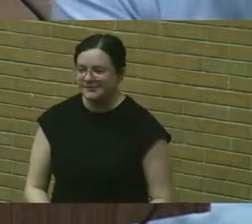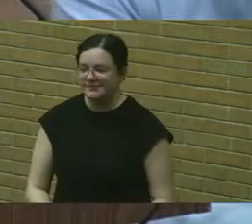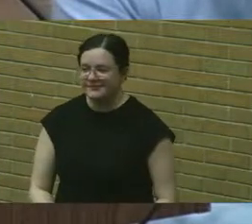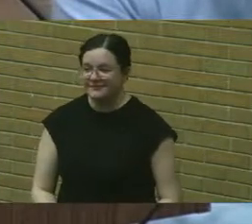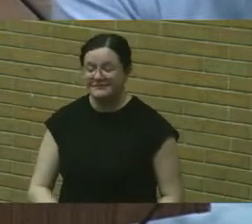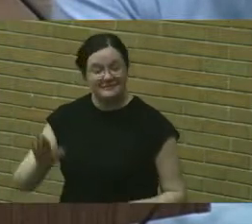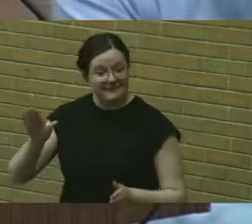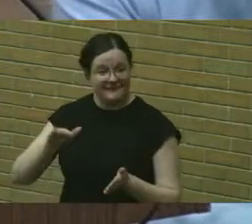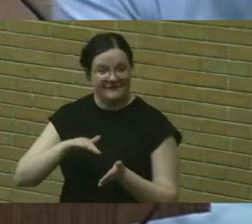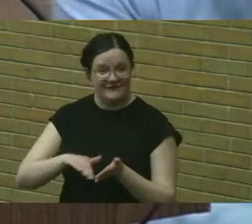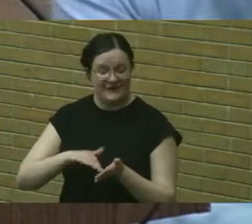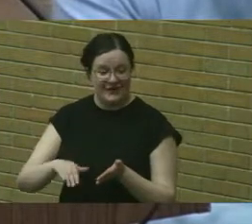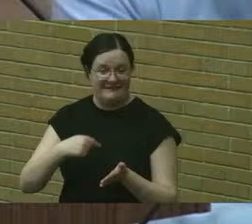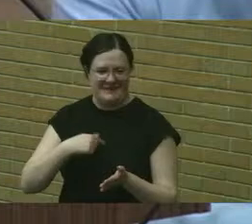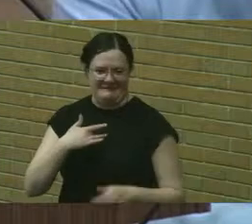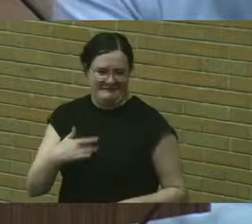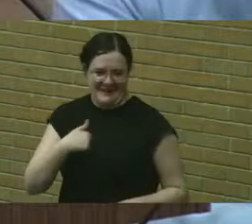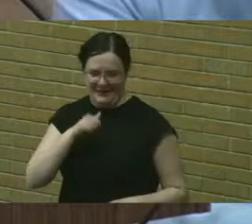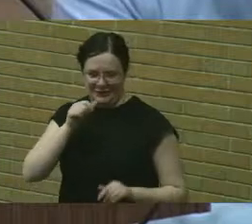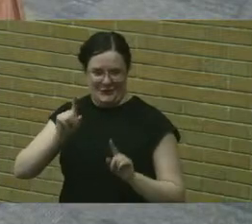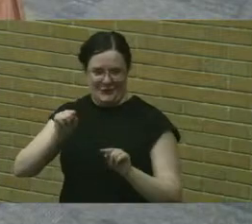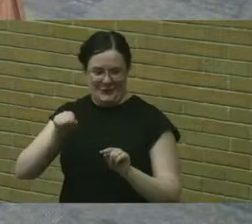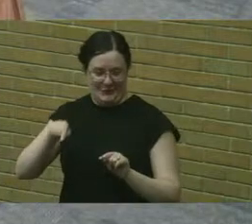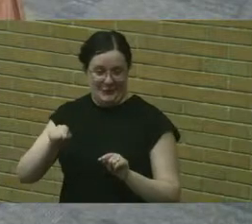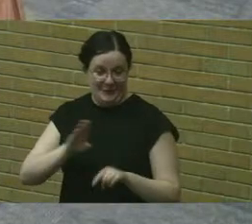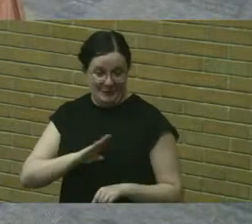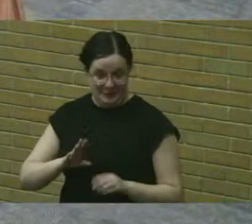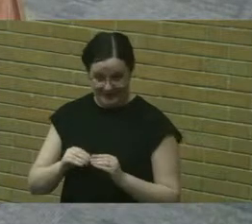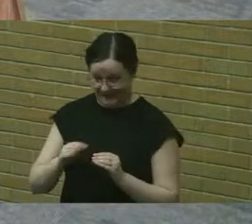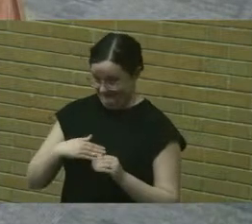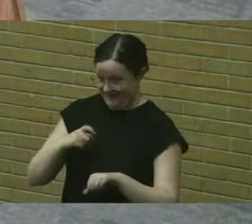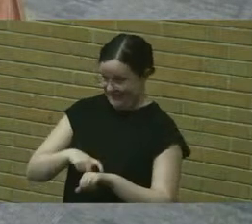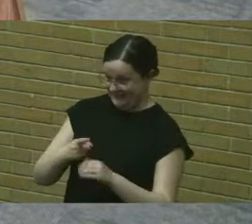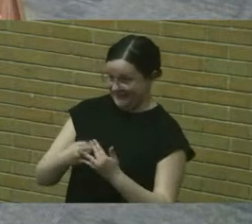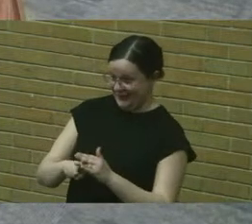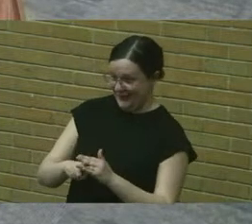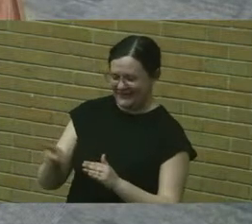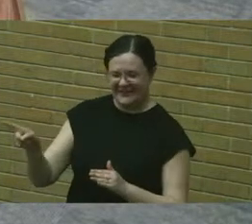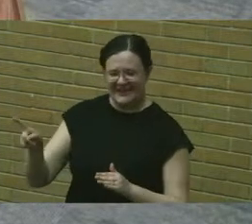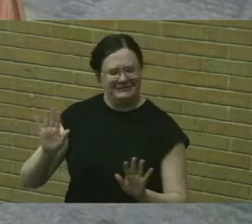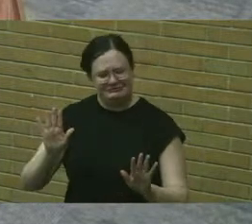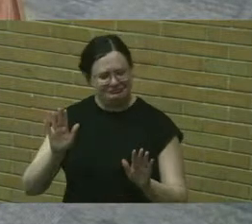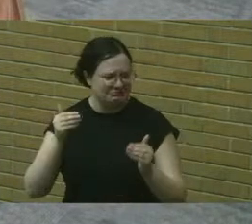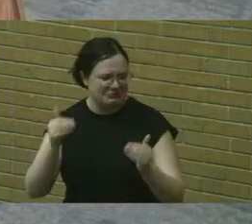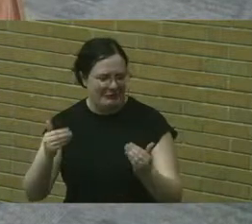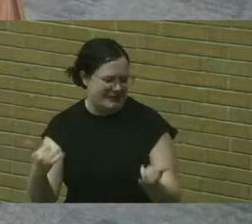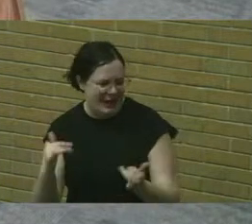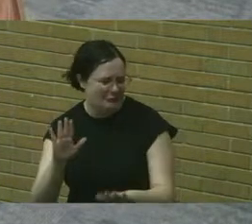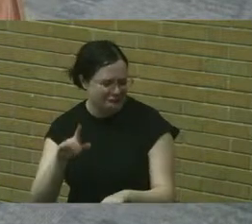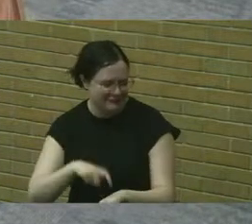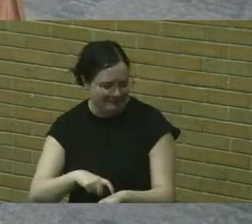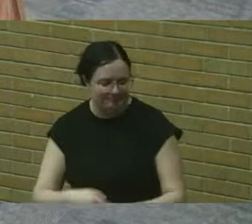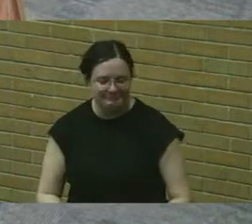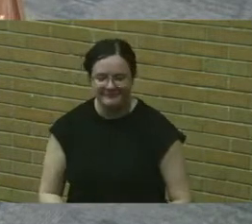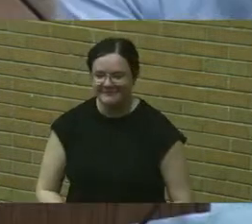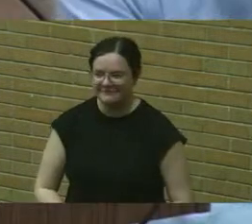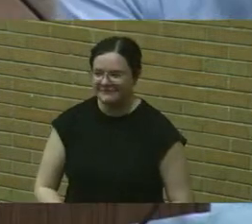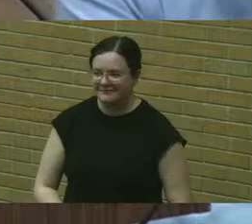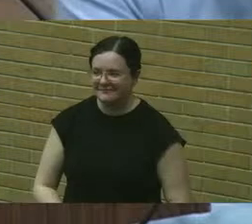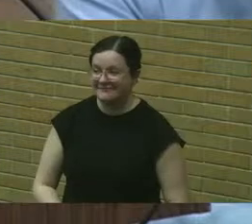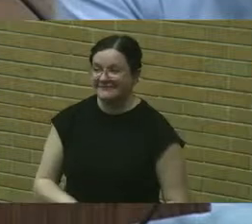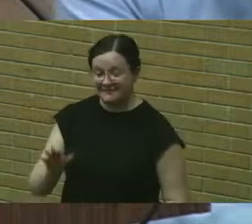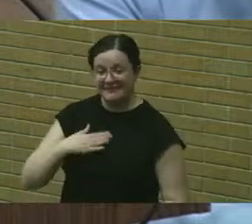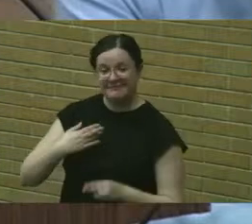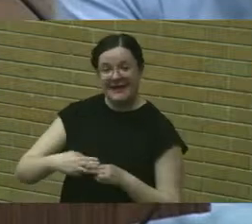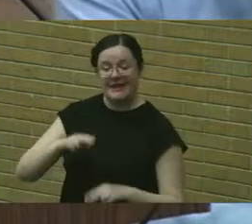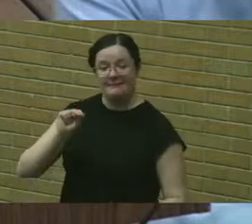Forgive me, because I don't usually come to these things. Has my time started yet? Absolutely. Go ahead. Okay. No, go ahead. Thank you. Okay. My name